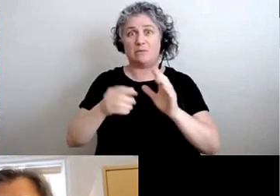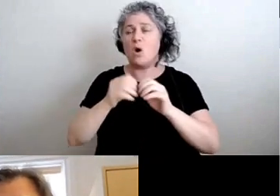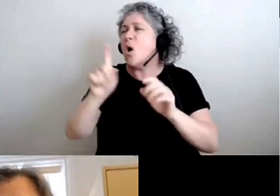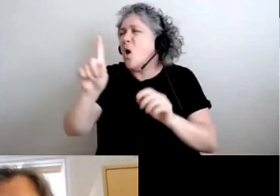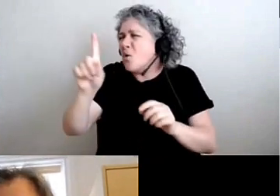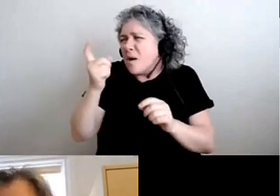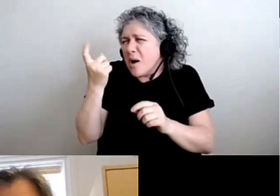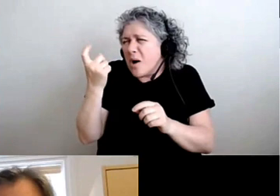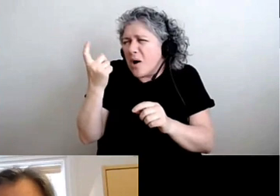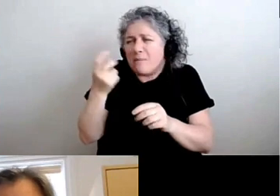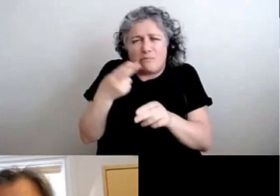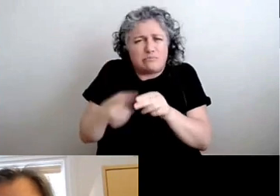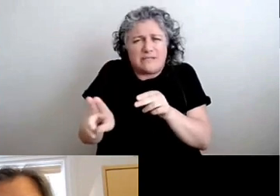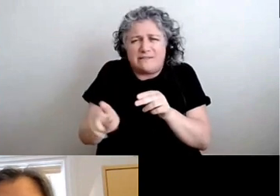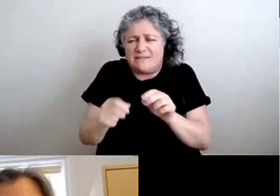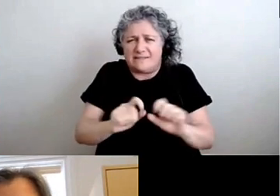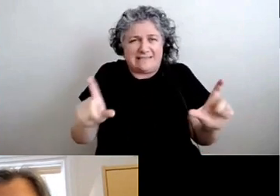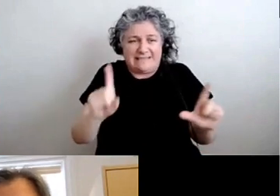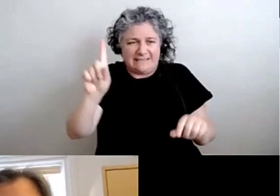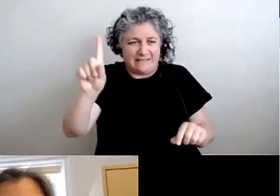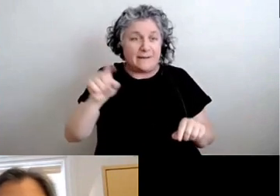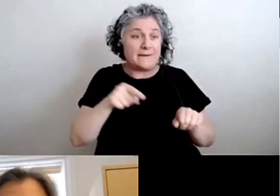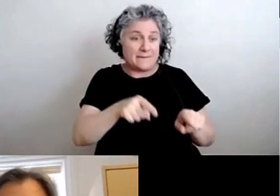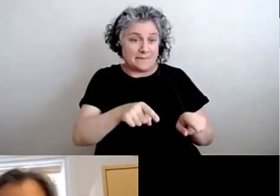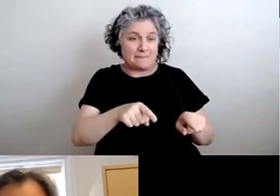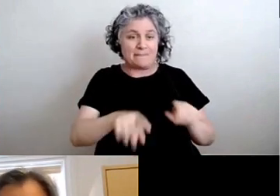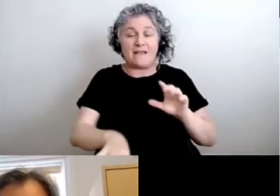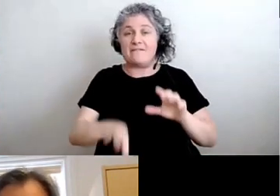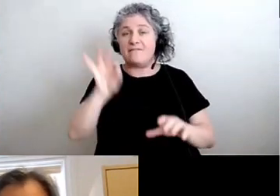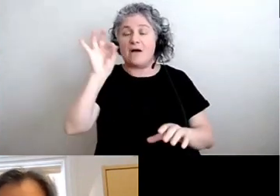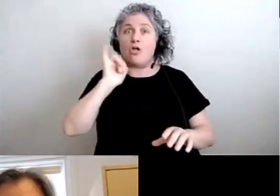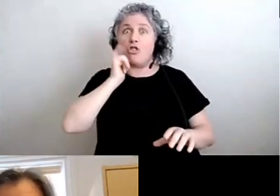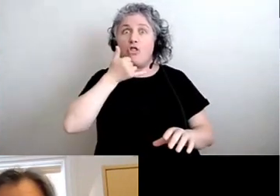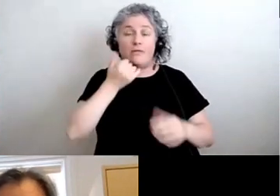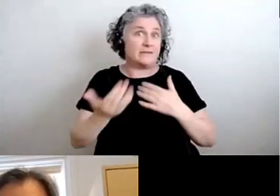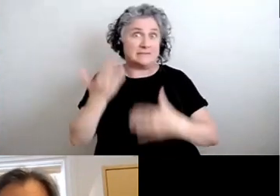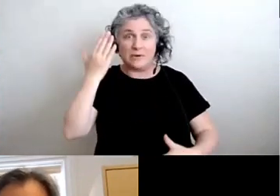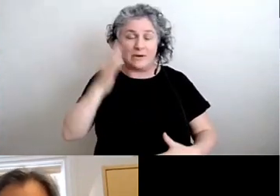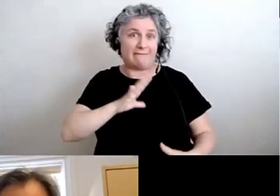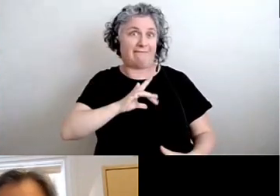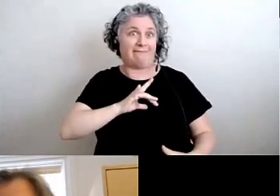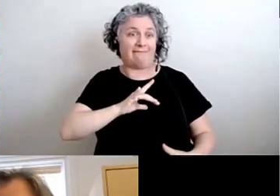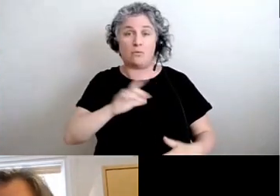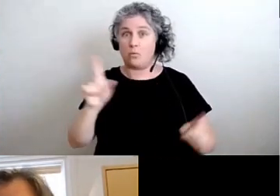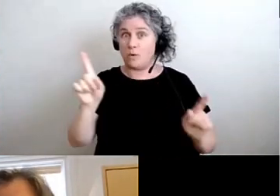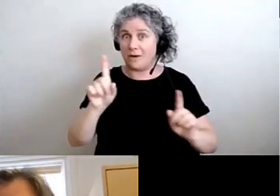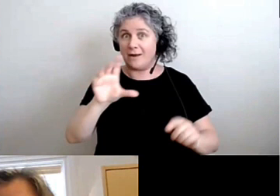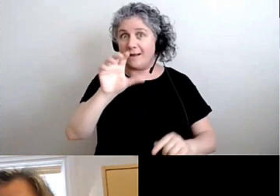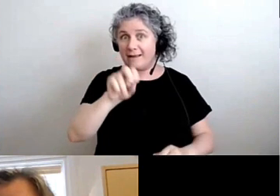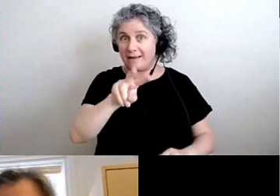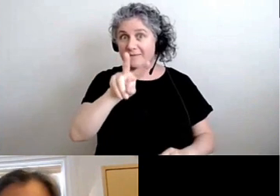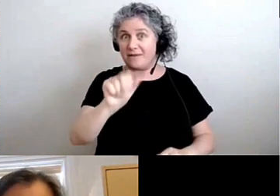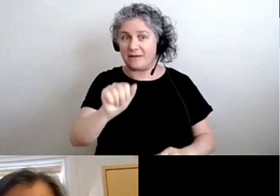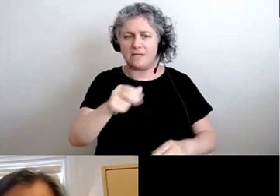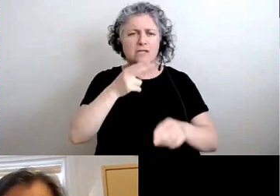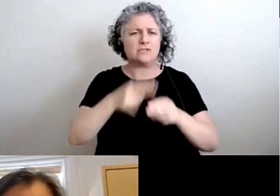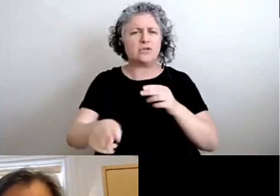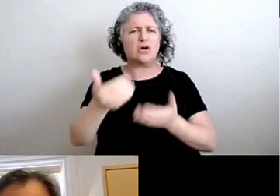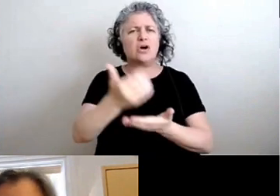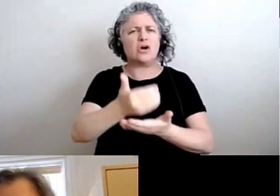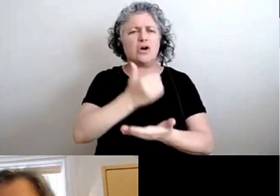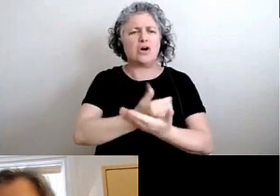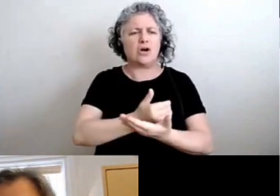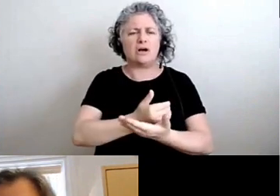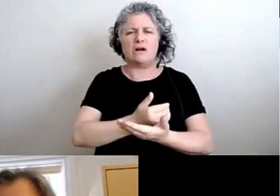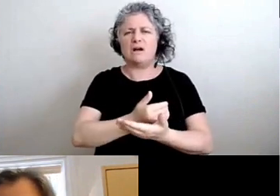show one brief screen. So found by accident this morning in Canva, a short course, and the course is no